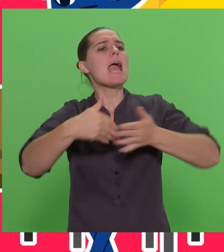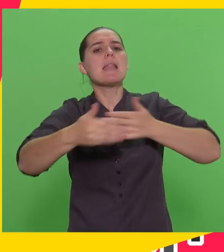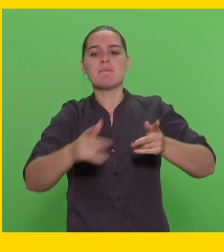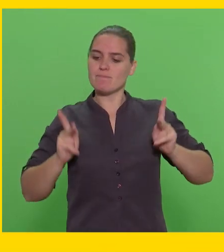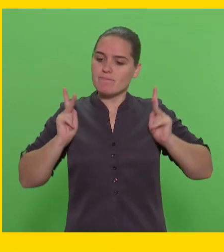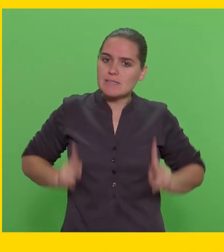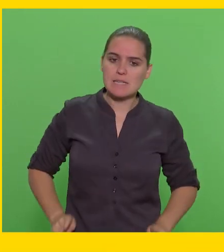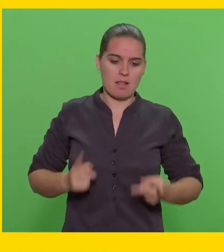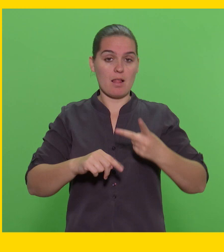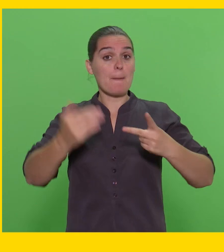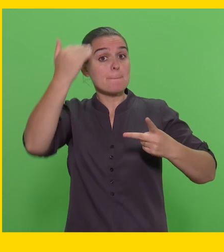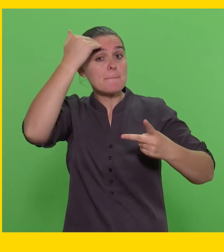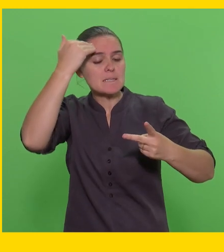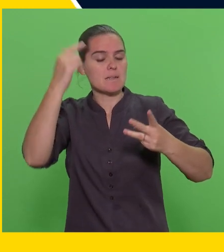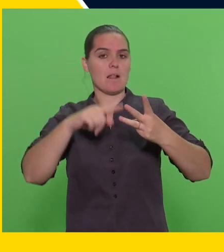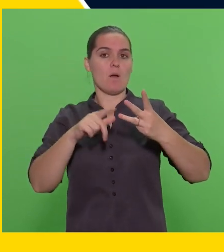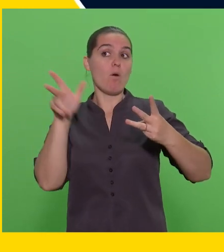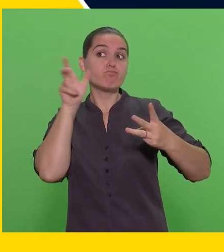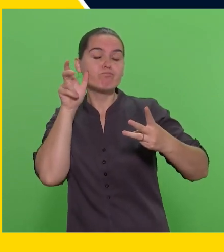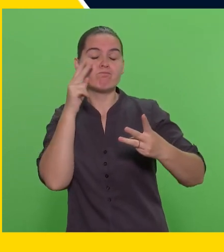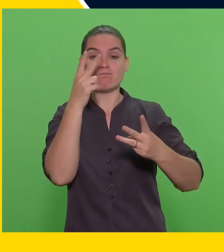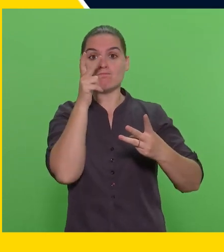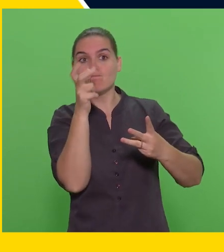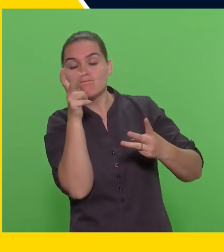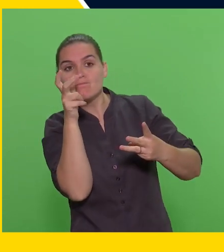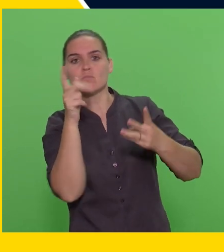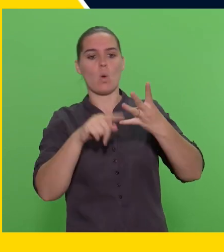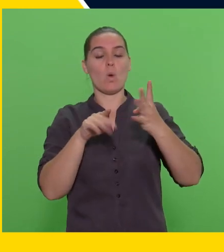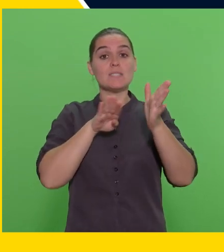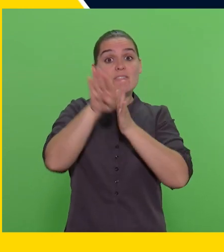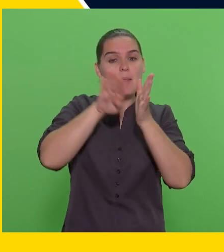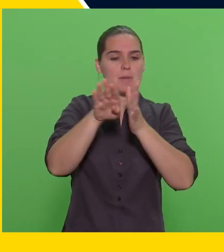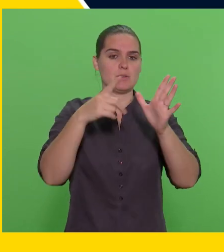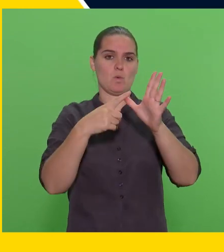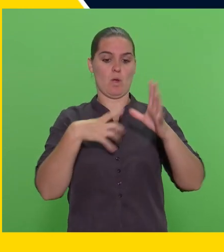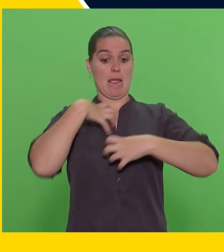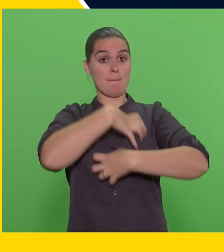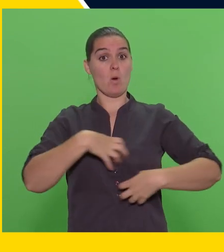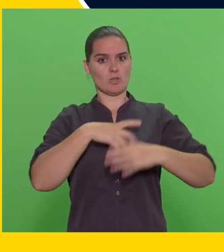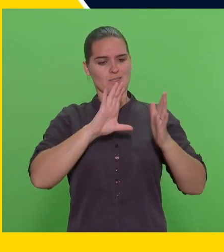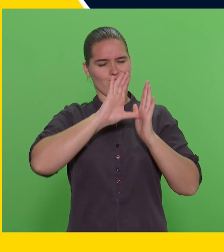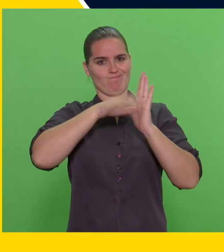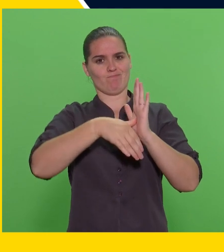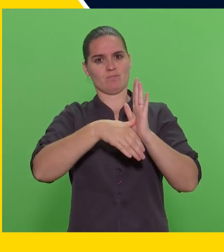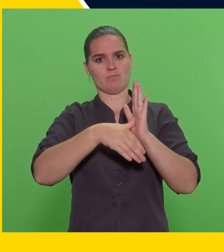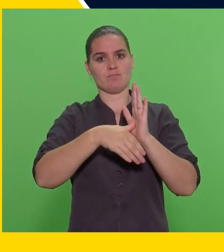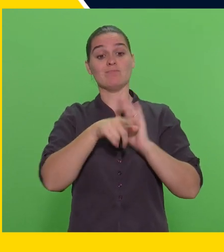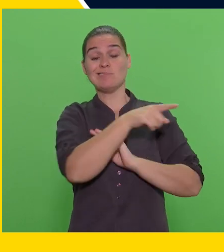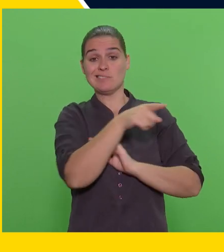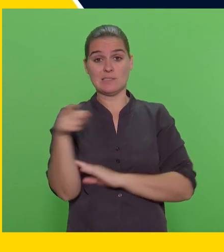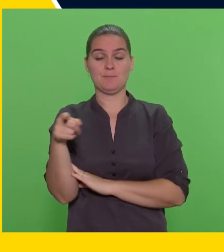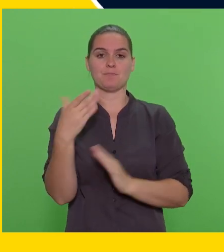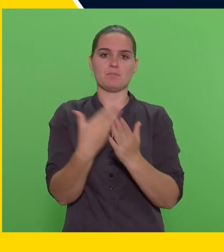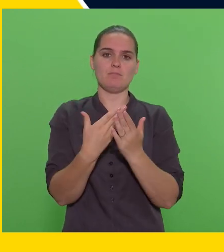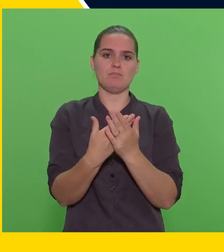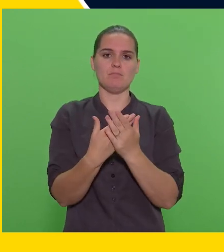A disability is an impairment that can be physical, mental, sensory, emotional, or developmental, or any